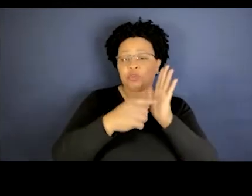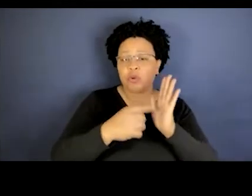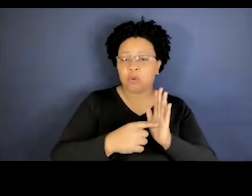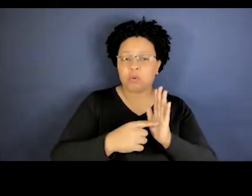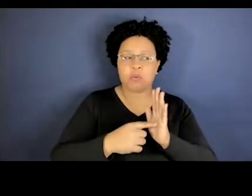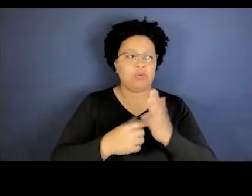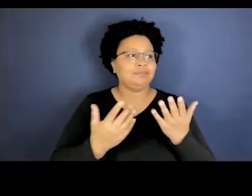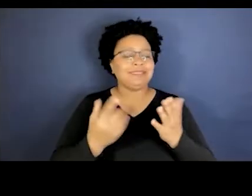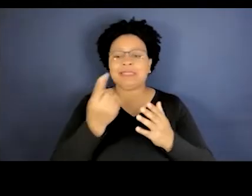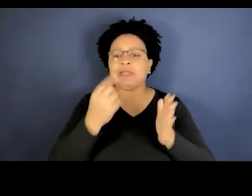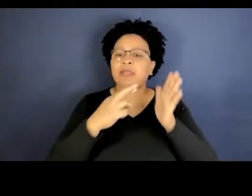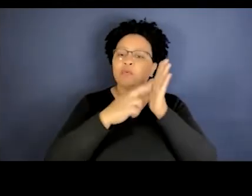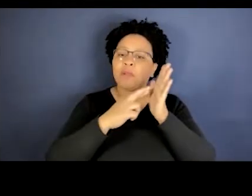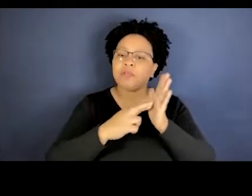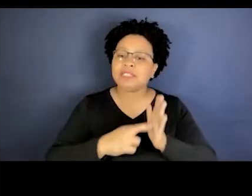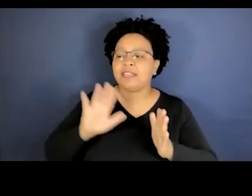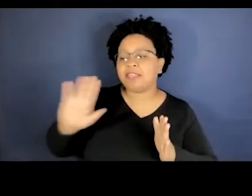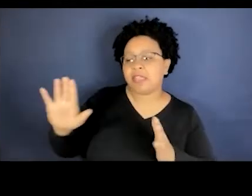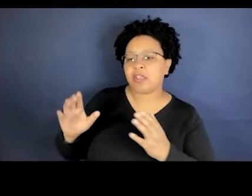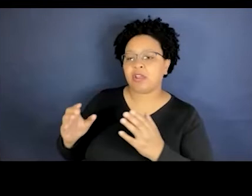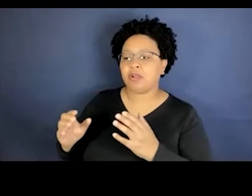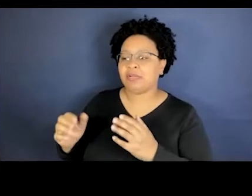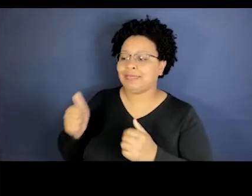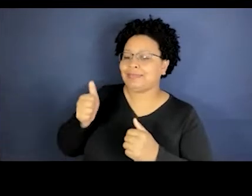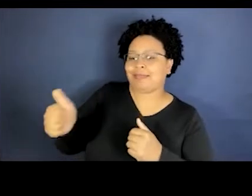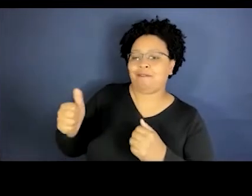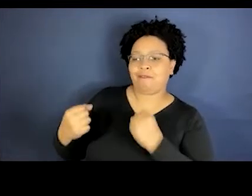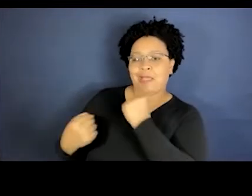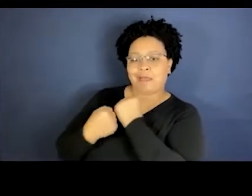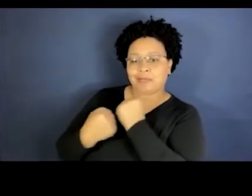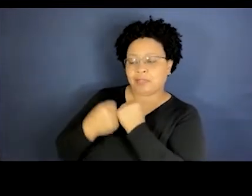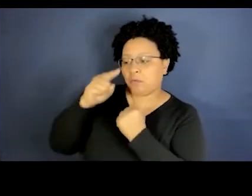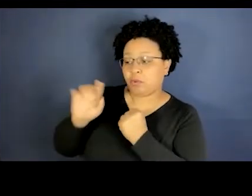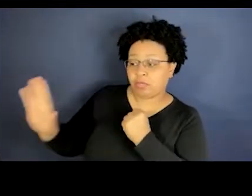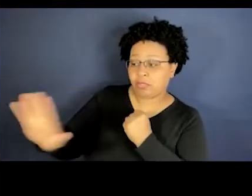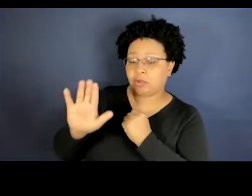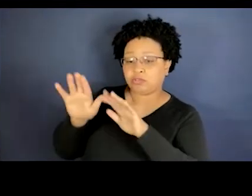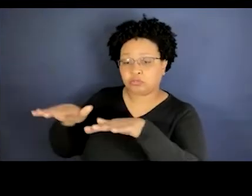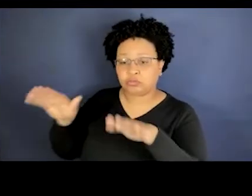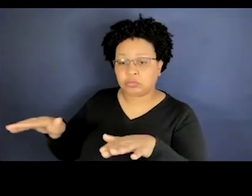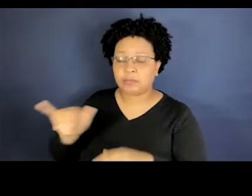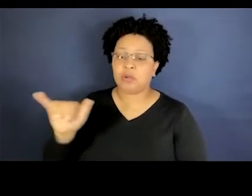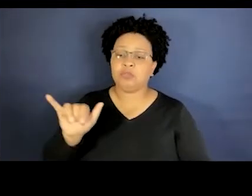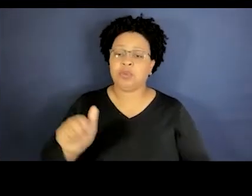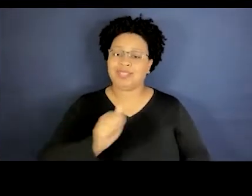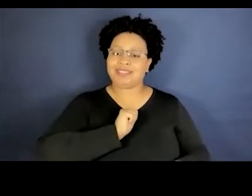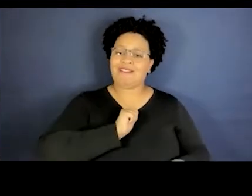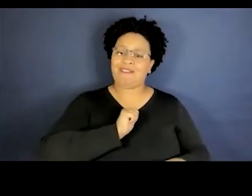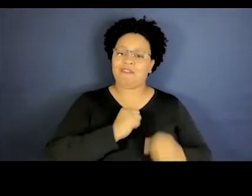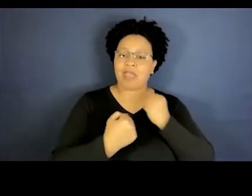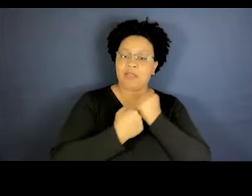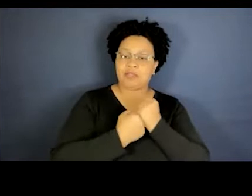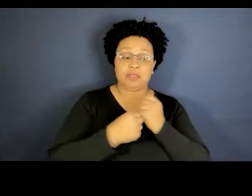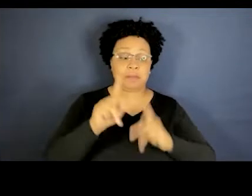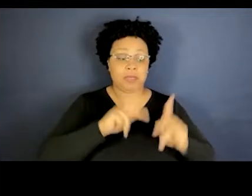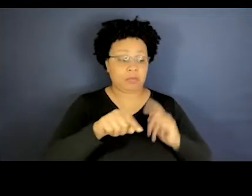thought represented their advocacy for themselves and their children, and then also advocacy for their people that they were coaching,